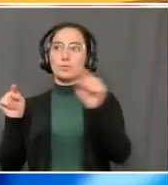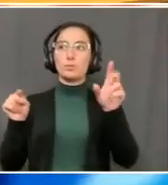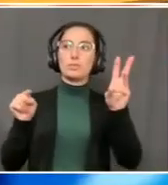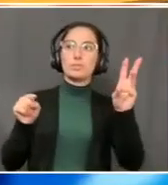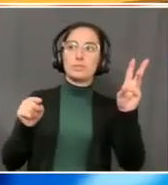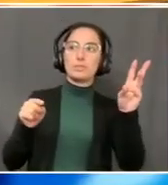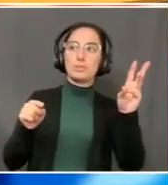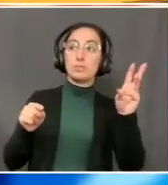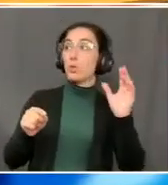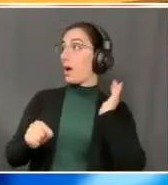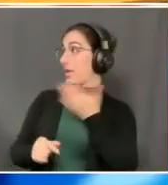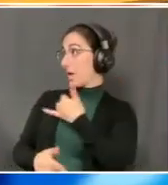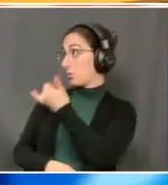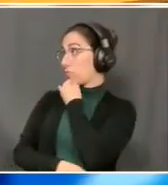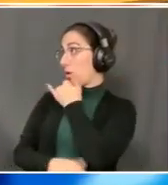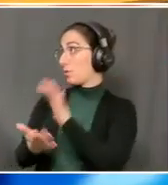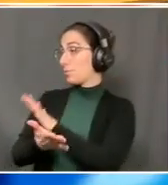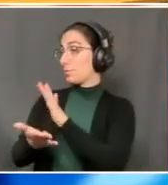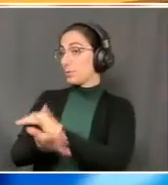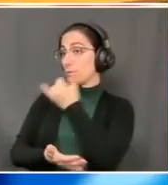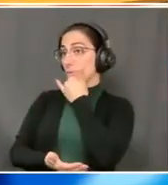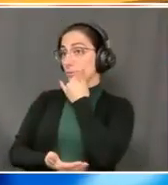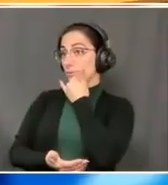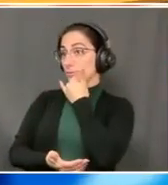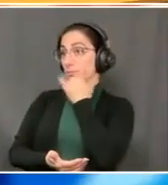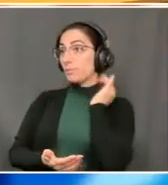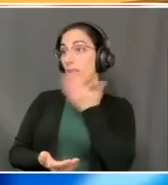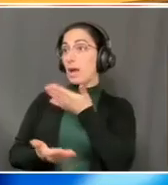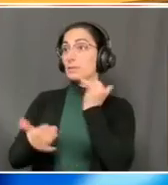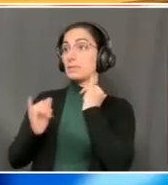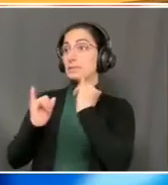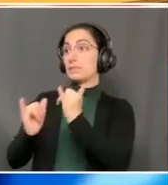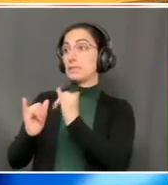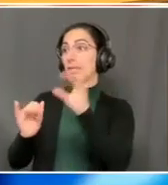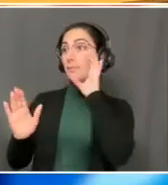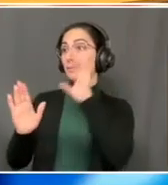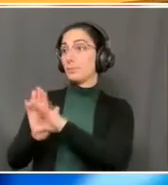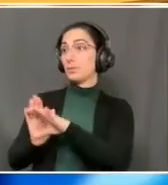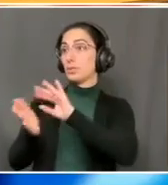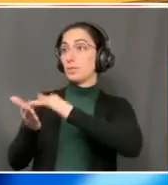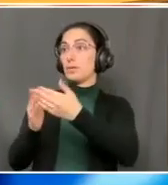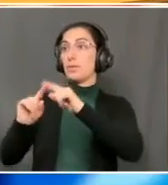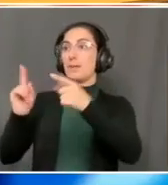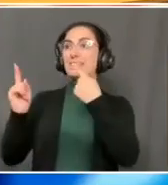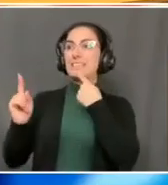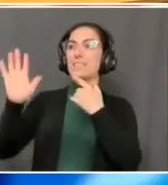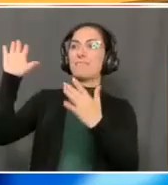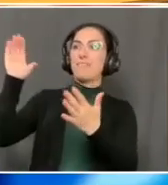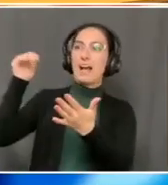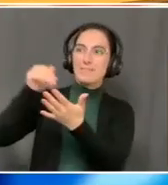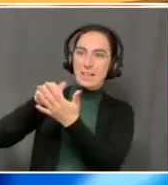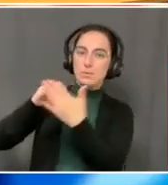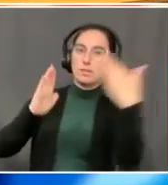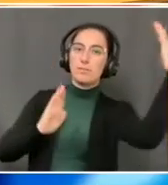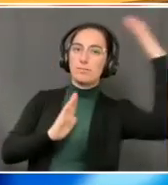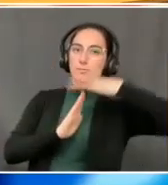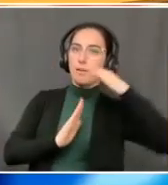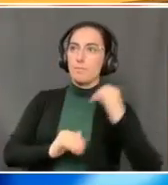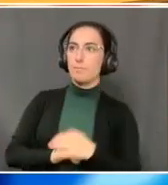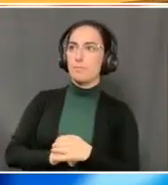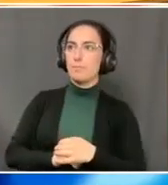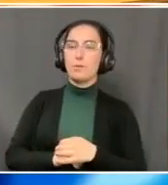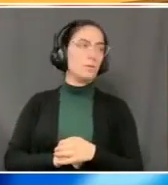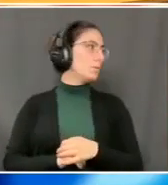wrong? Ours is the same figure and dollar amount. It just says 5,000 at the top. Oh,